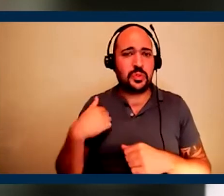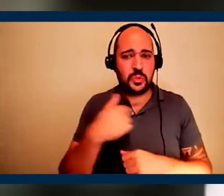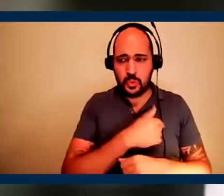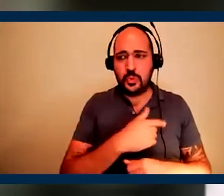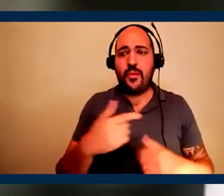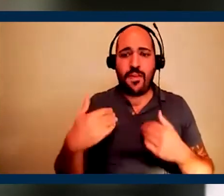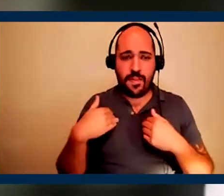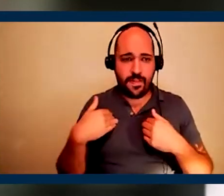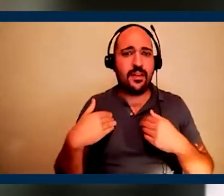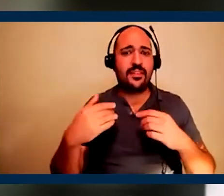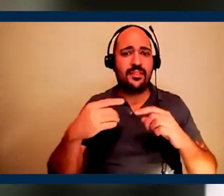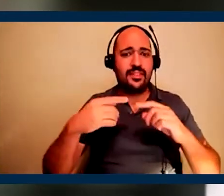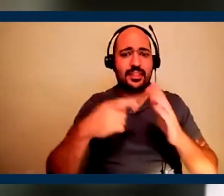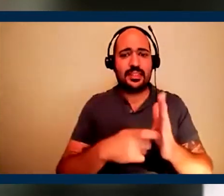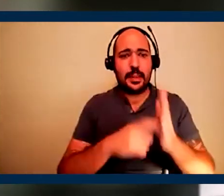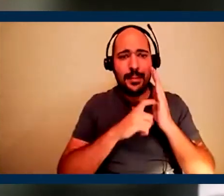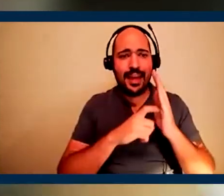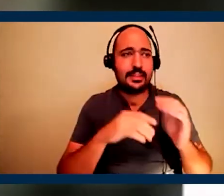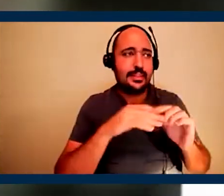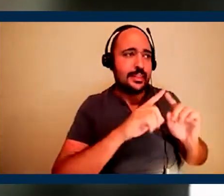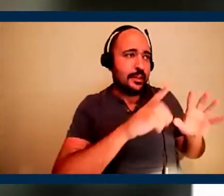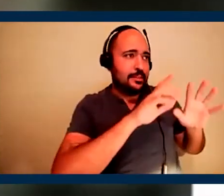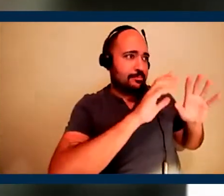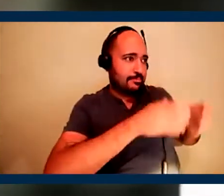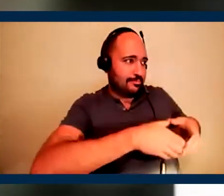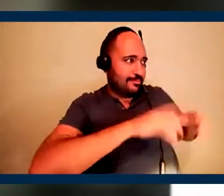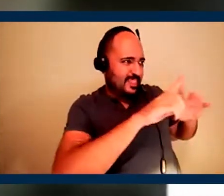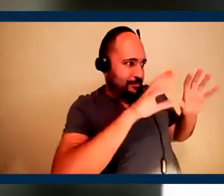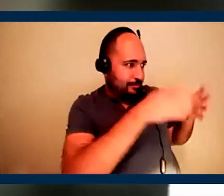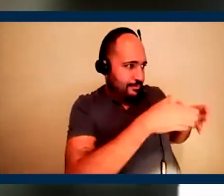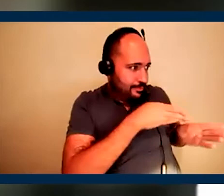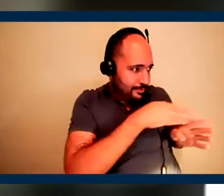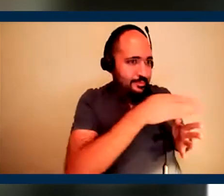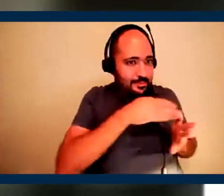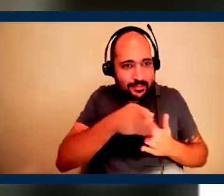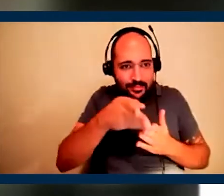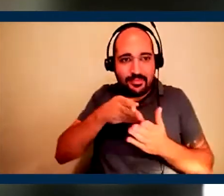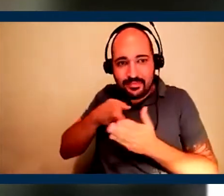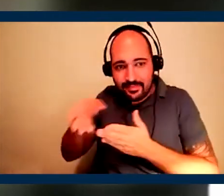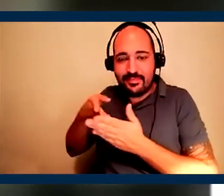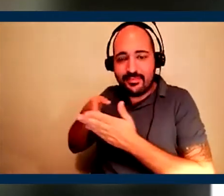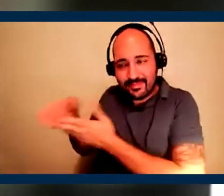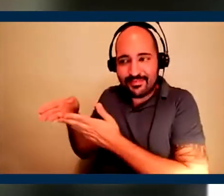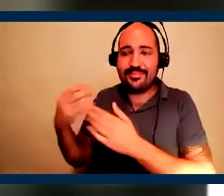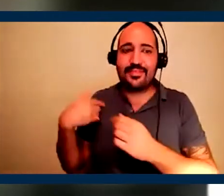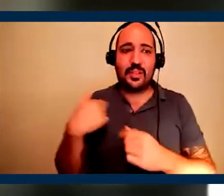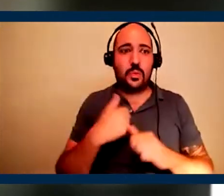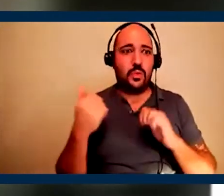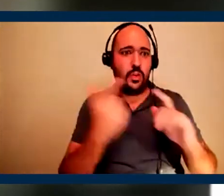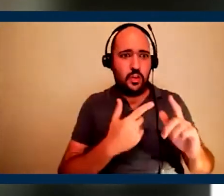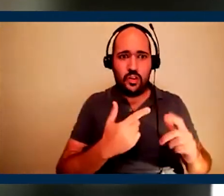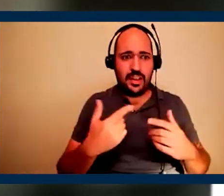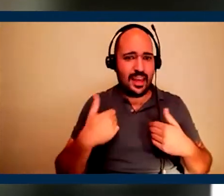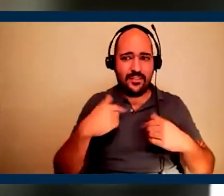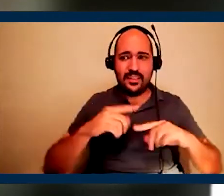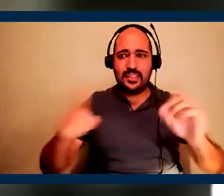in different silos and different groups, and we all bring our demands to different